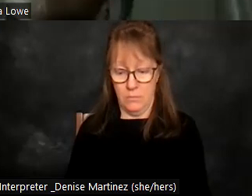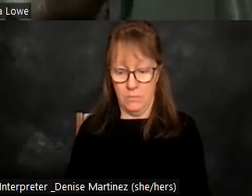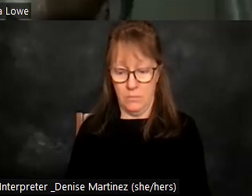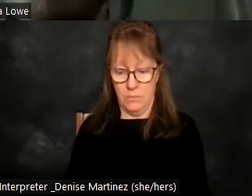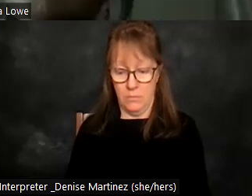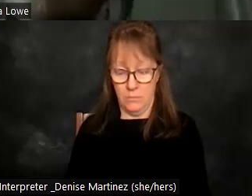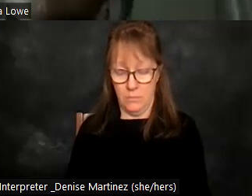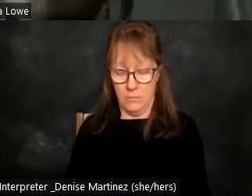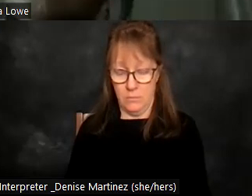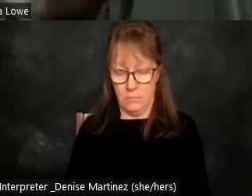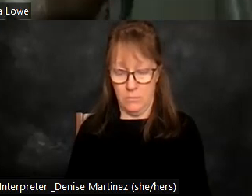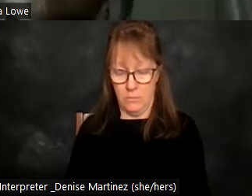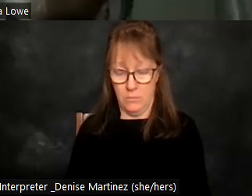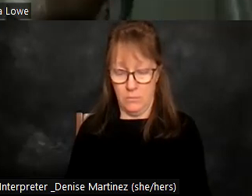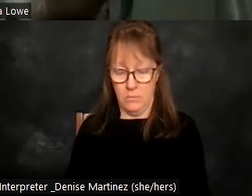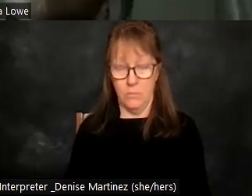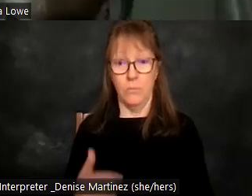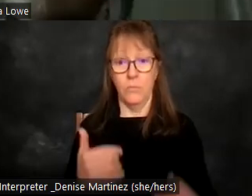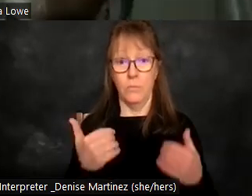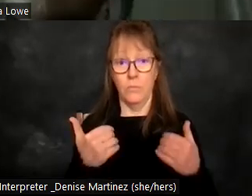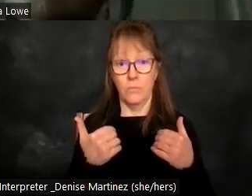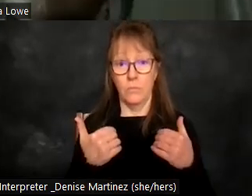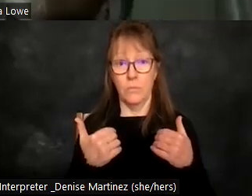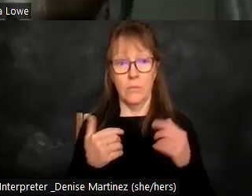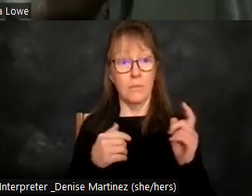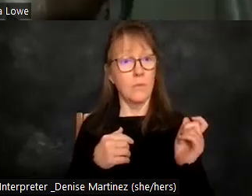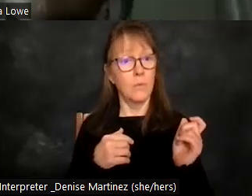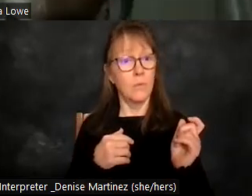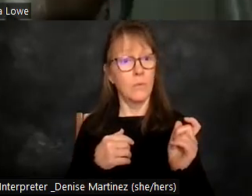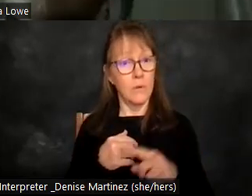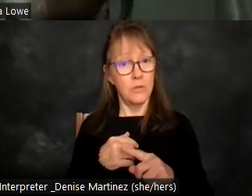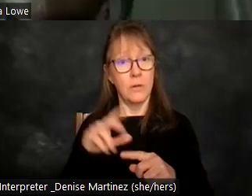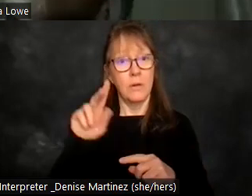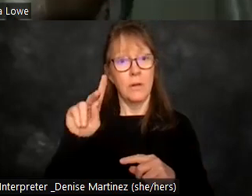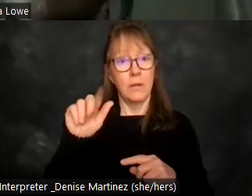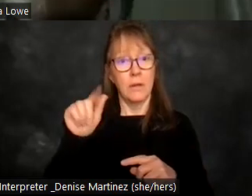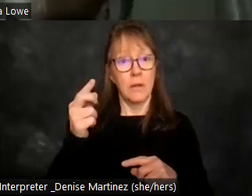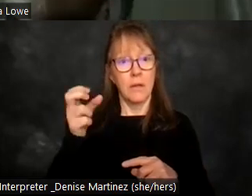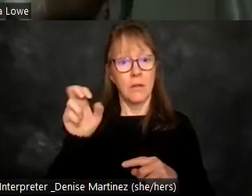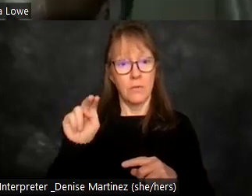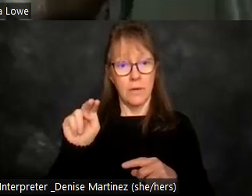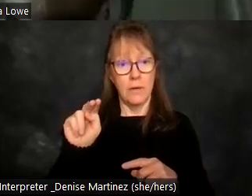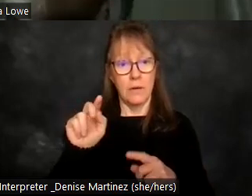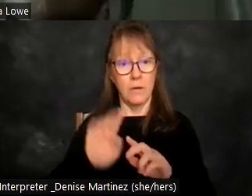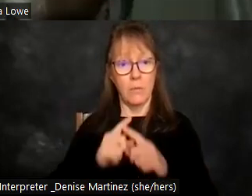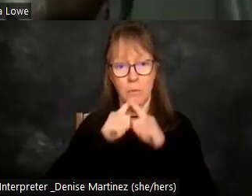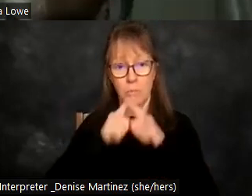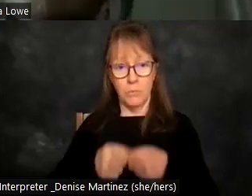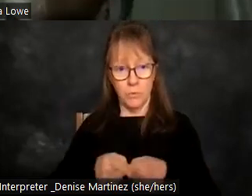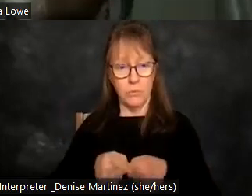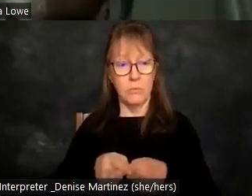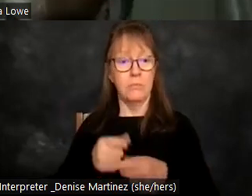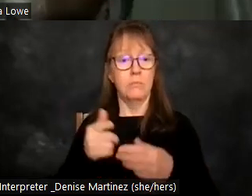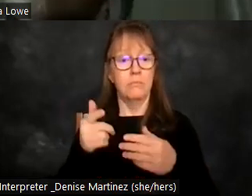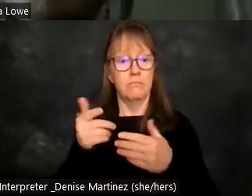We have a question from Catherine Rodriguez. Catherine, Catherine Rodriguez qui a une question. On va permettre pour capable parler,